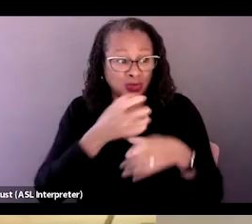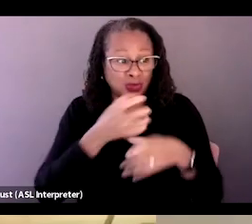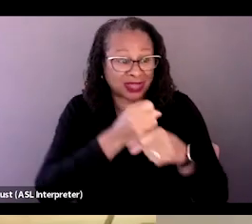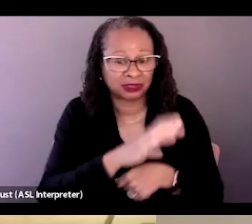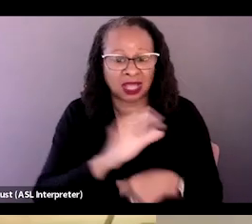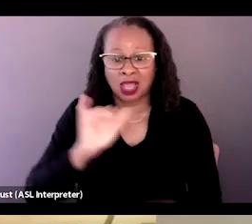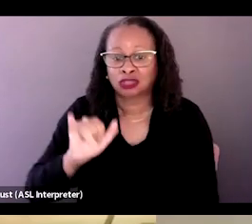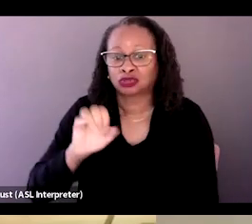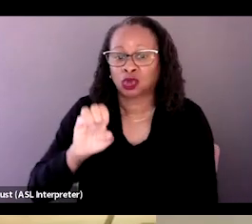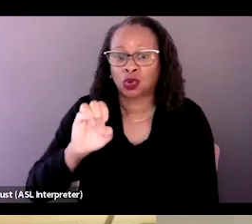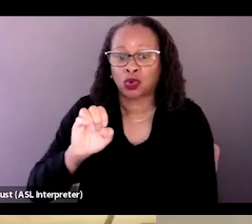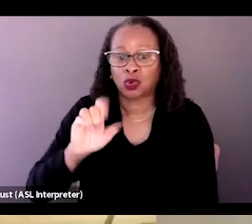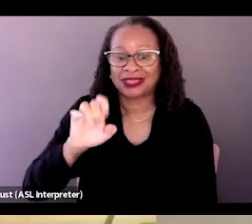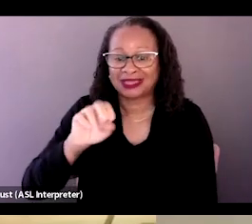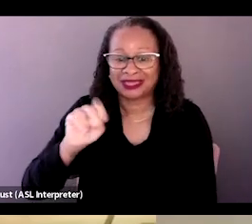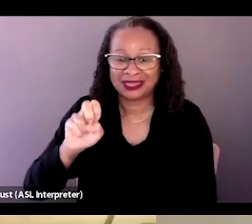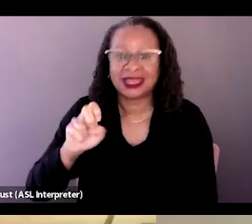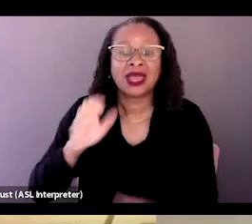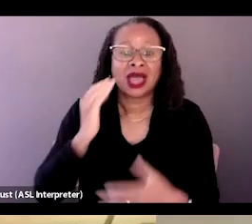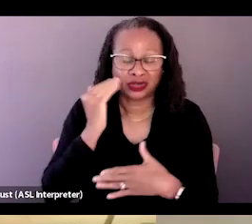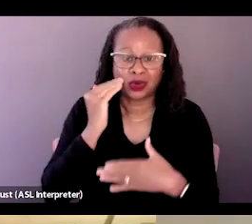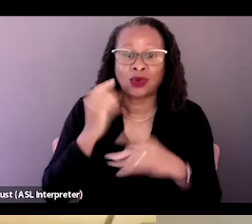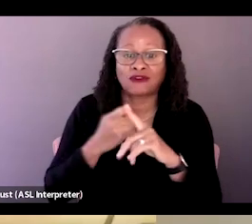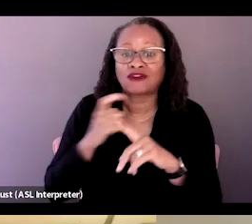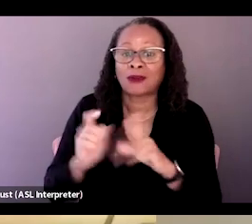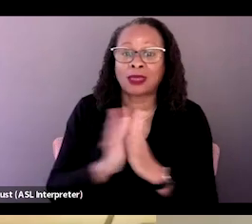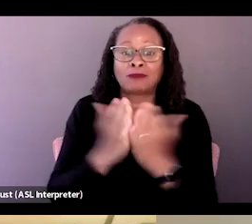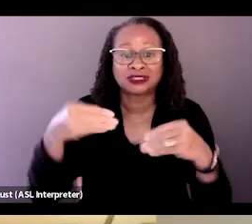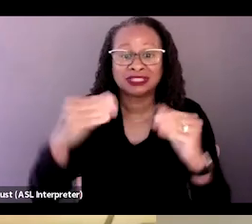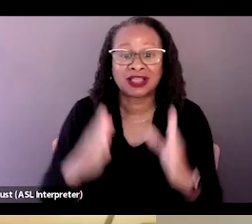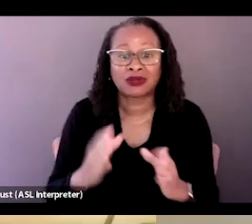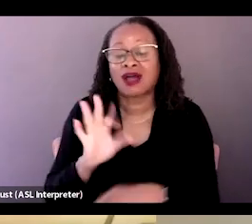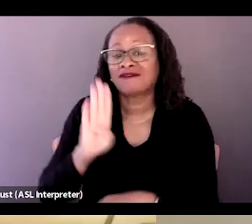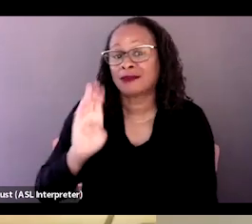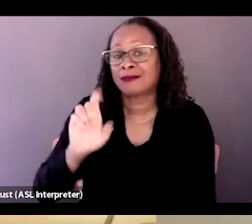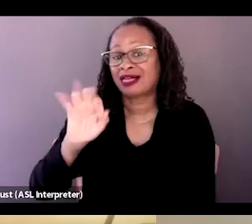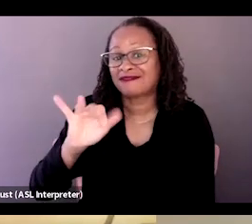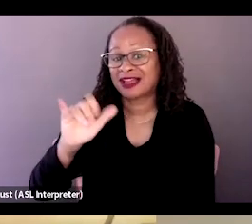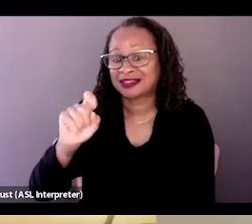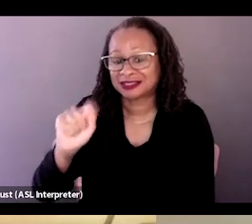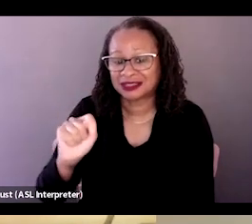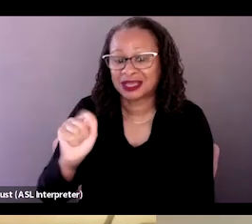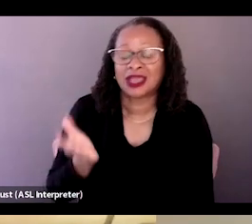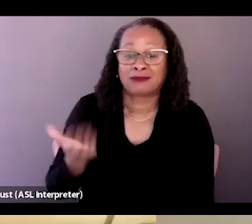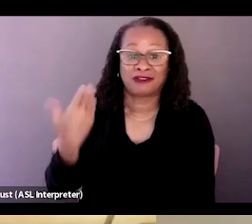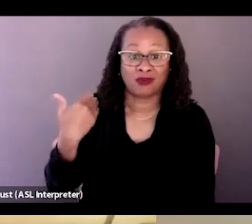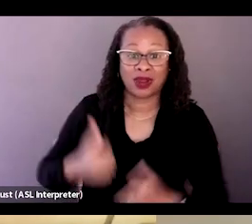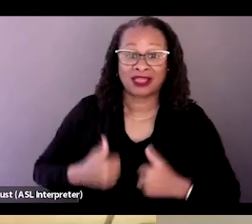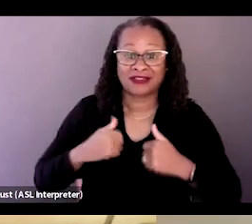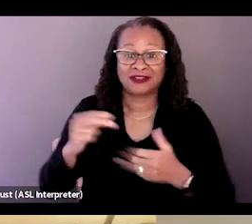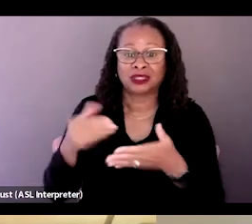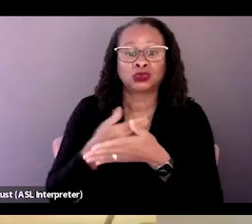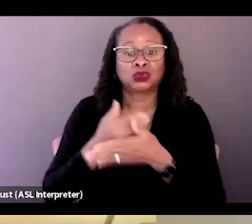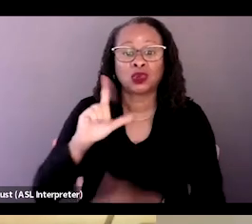her from The Bookseller of Belfast because I filmed her in that film. She used to live in New Lodge, but I filmed her with the bookseller, so I